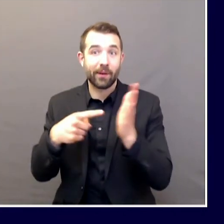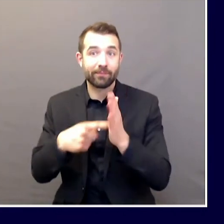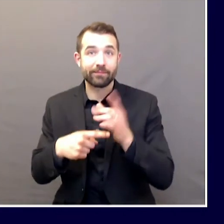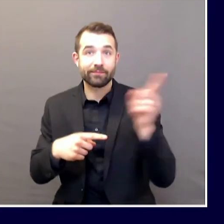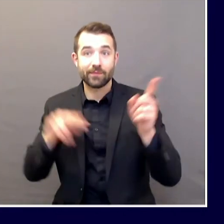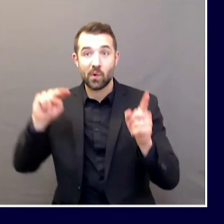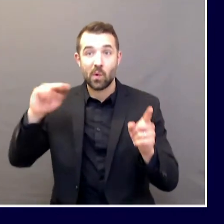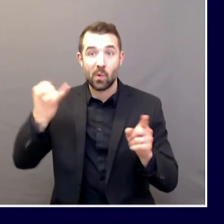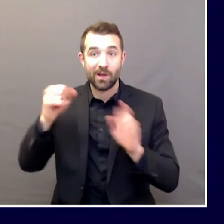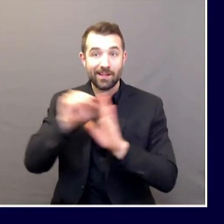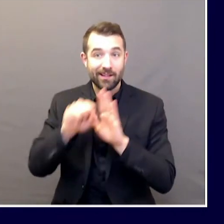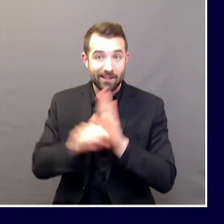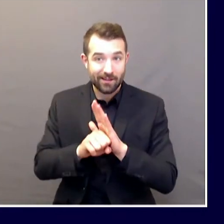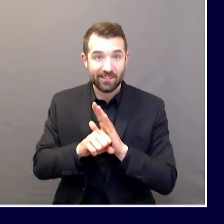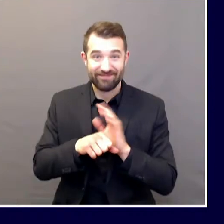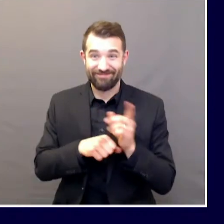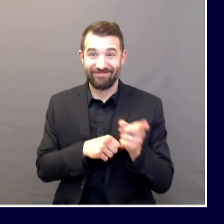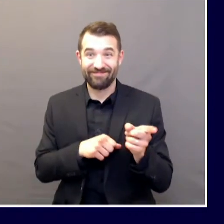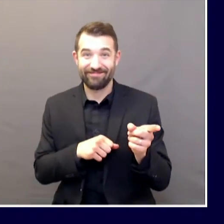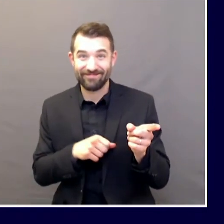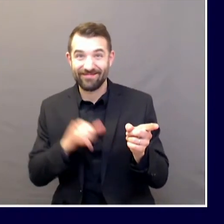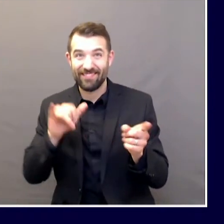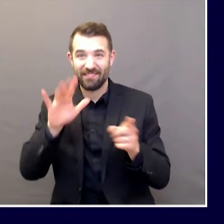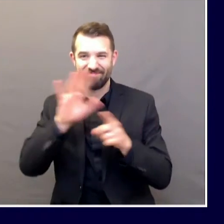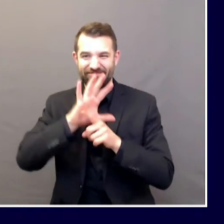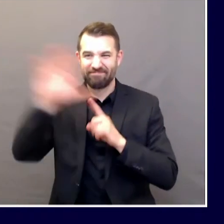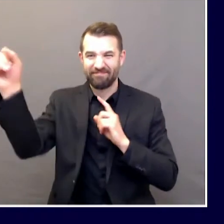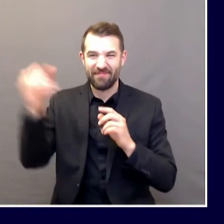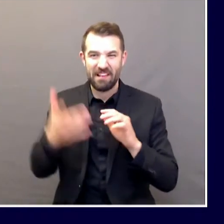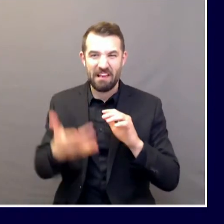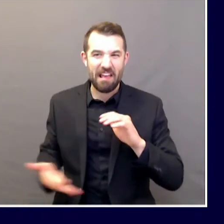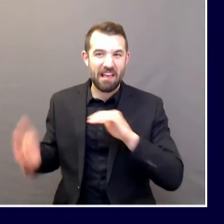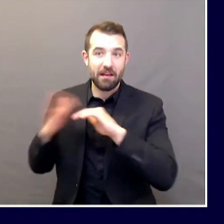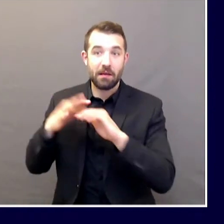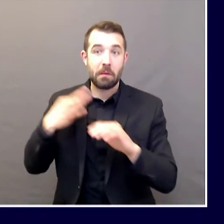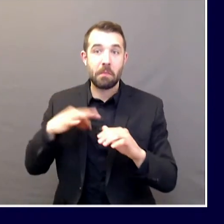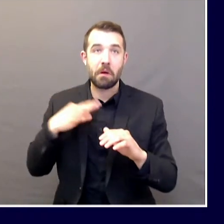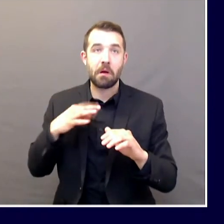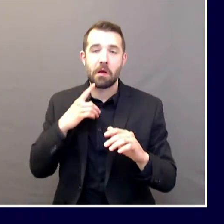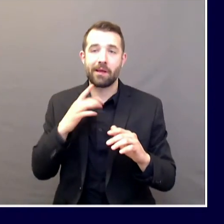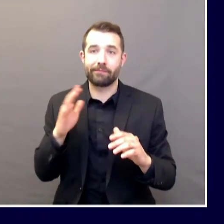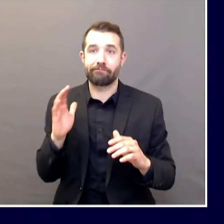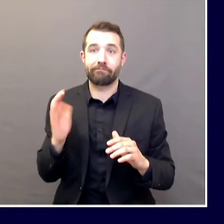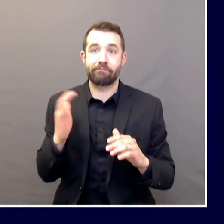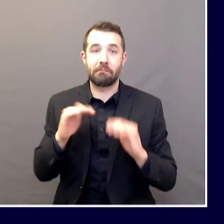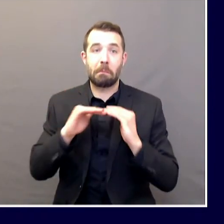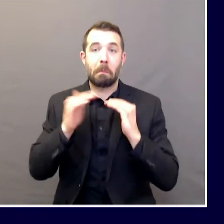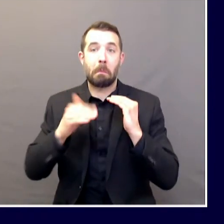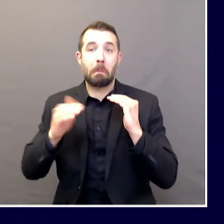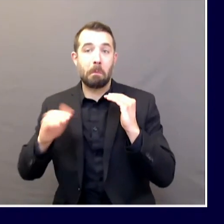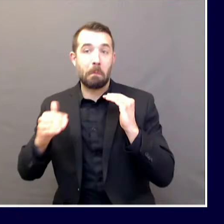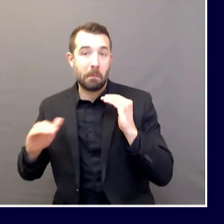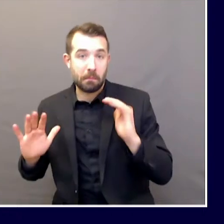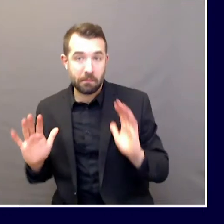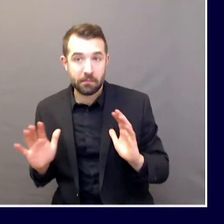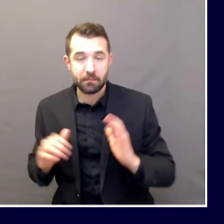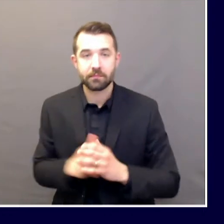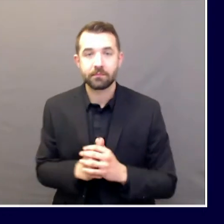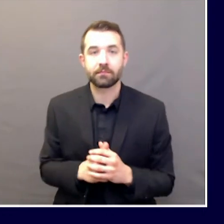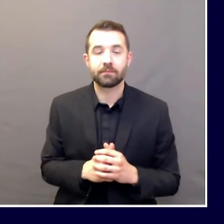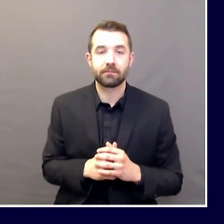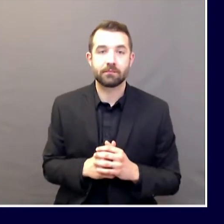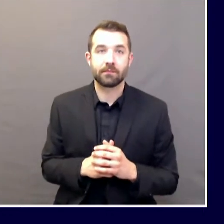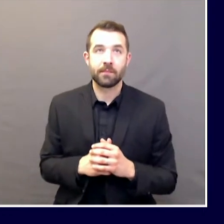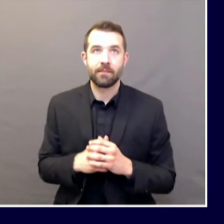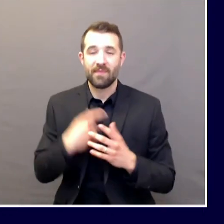so again, we're always keeping an eye out, but at this time, I haven't seen a reason to pause or reverse course.